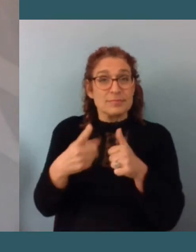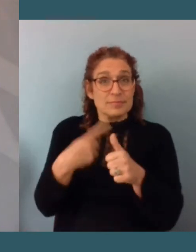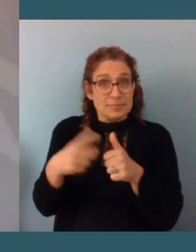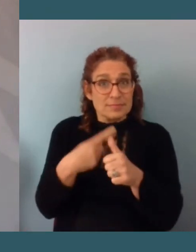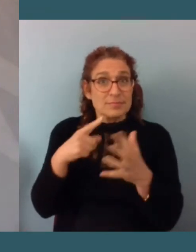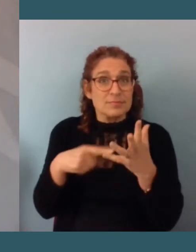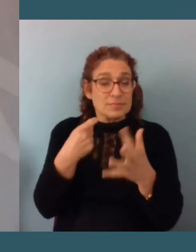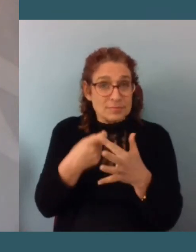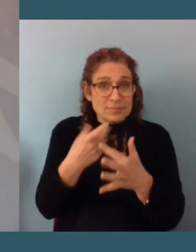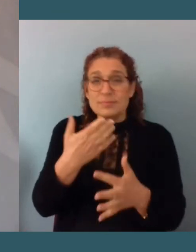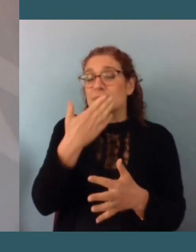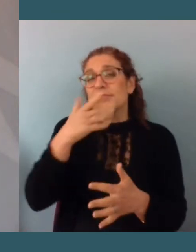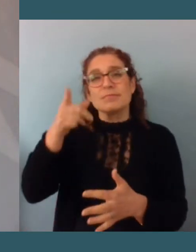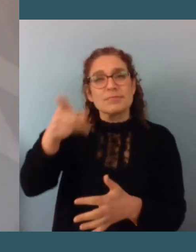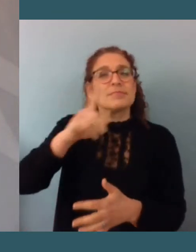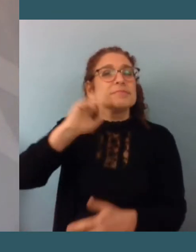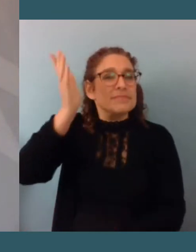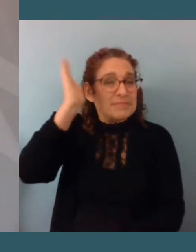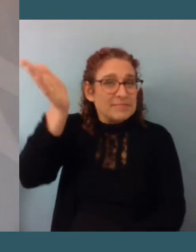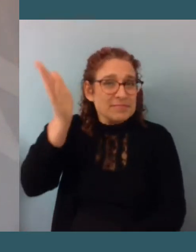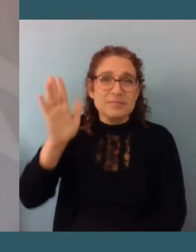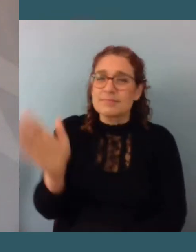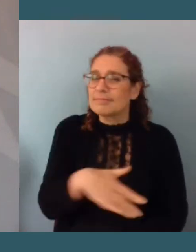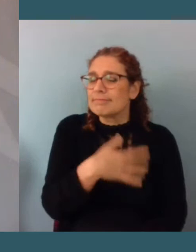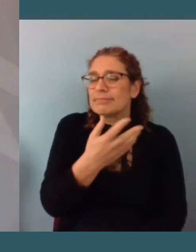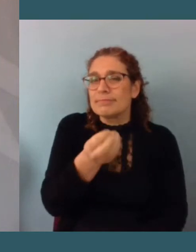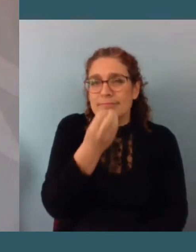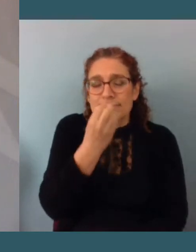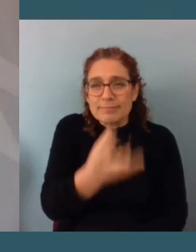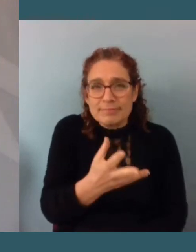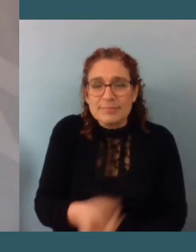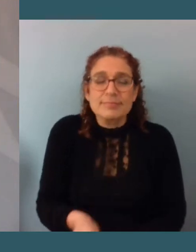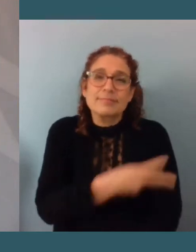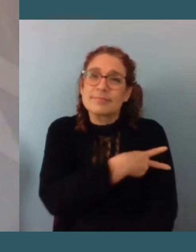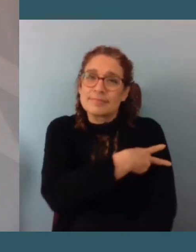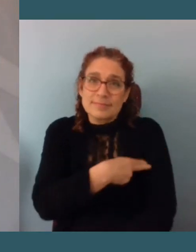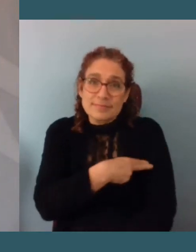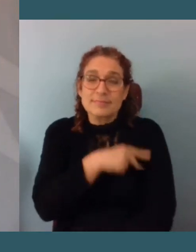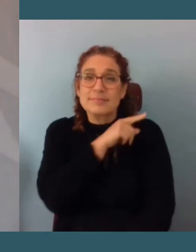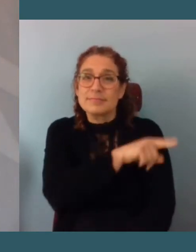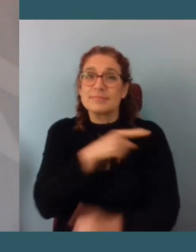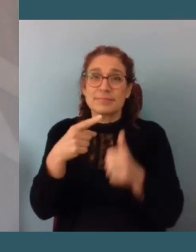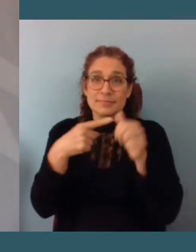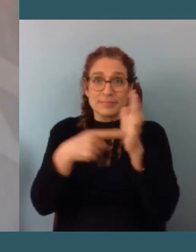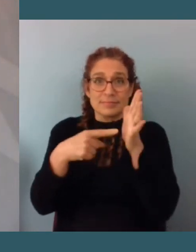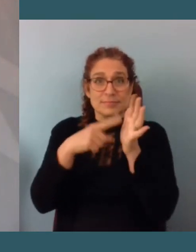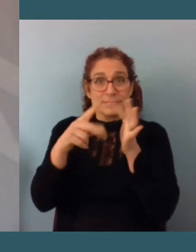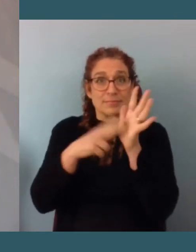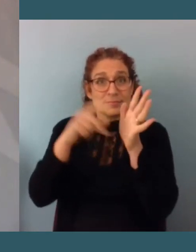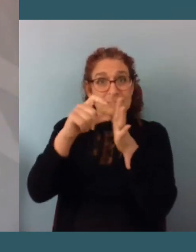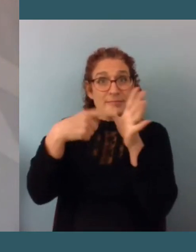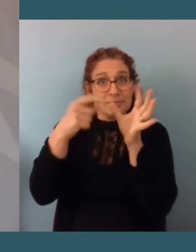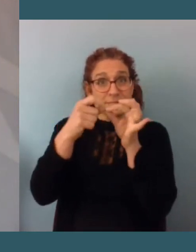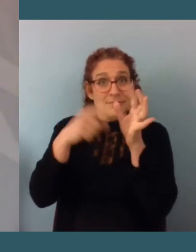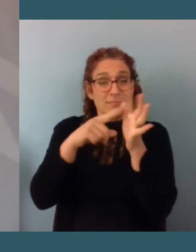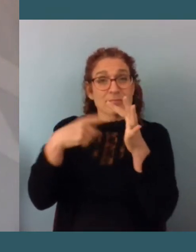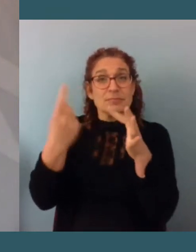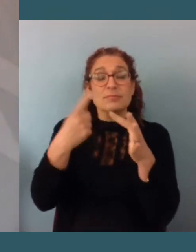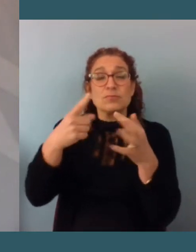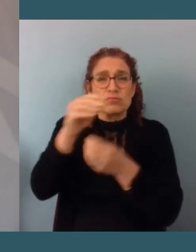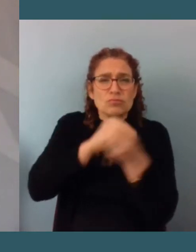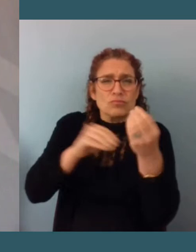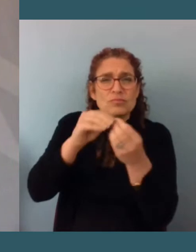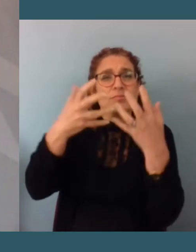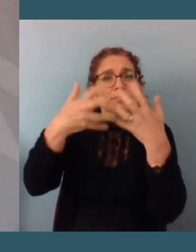and presenters today have been amazing. The staff at Attendable who have done all the tech issues today, and our sponsors